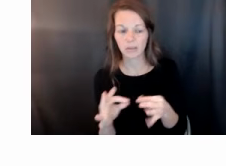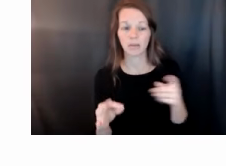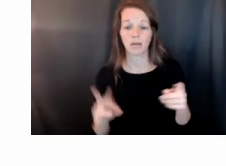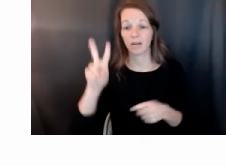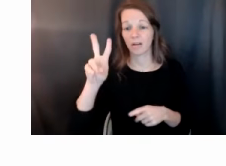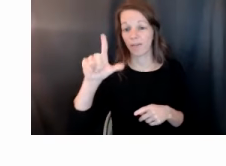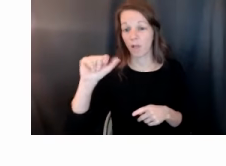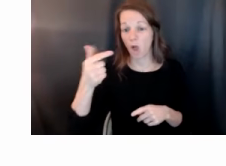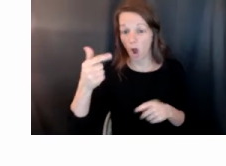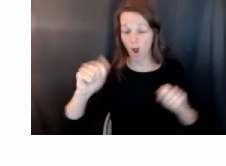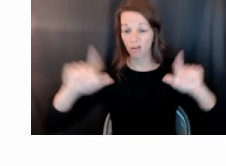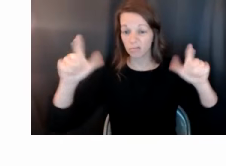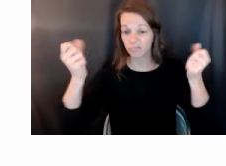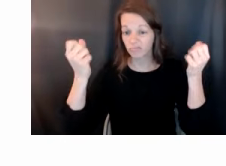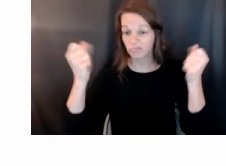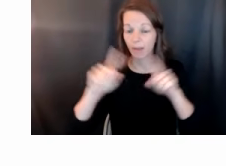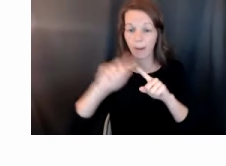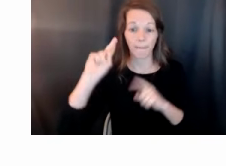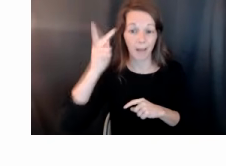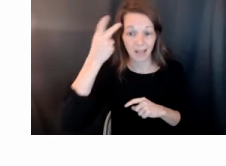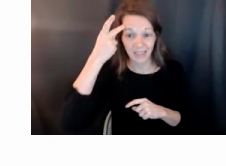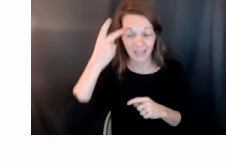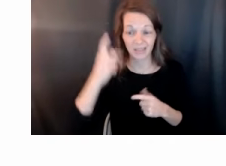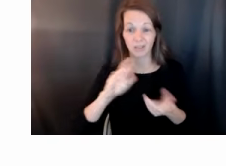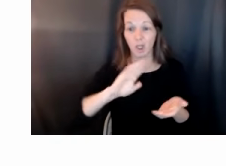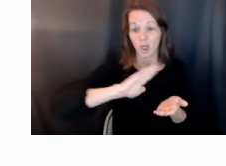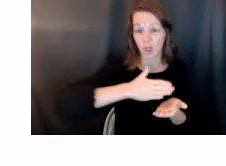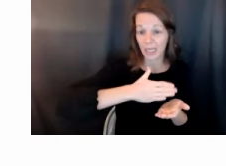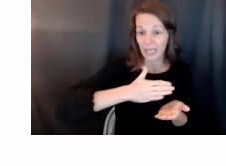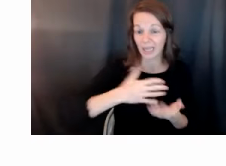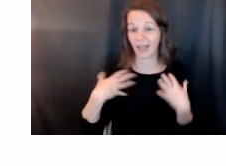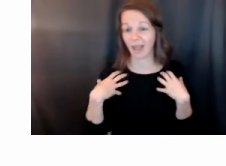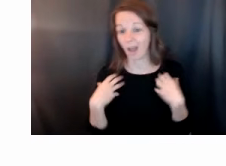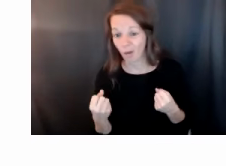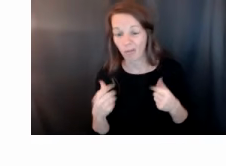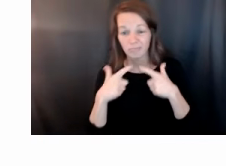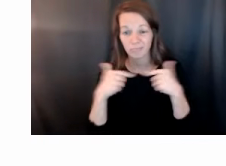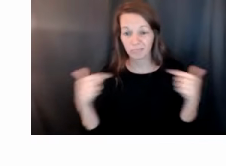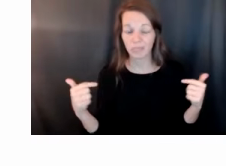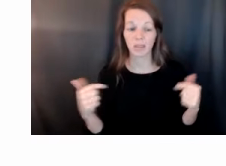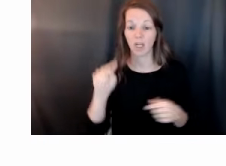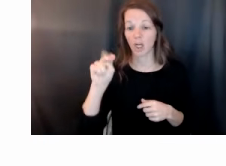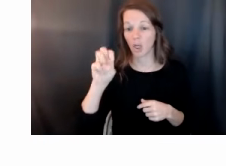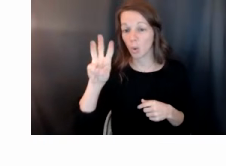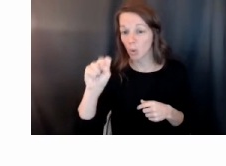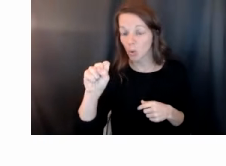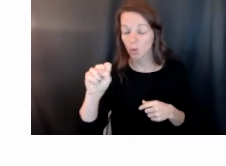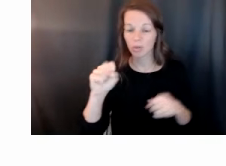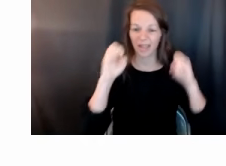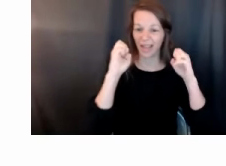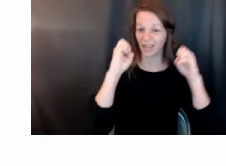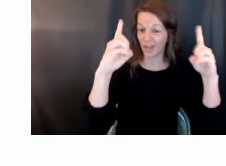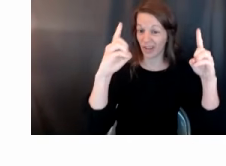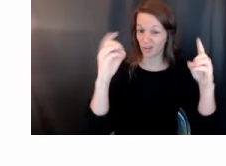blogs about politics, cooking, health, as well as news and educational videos in